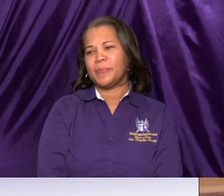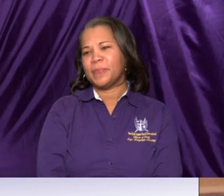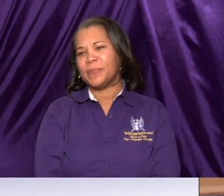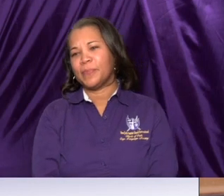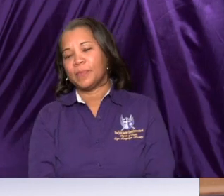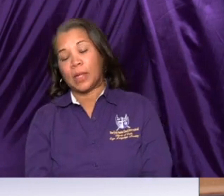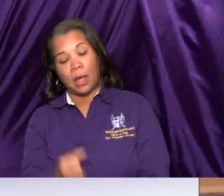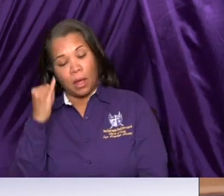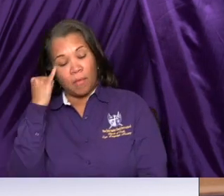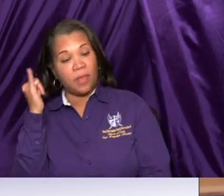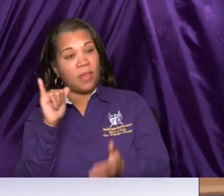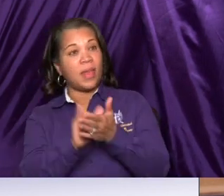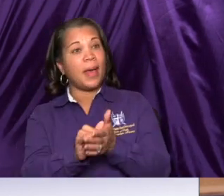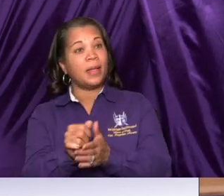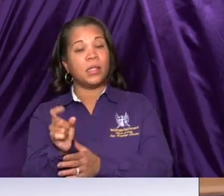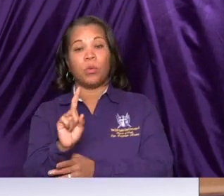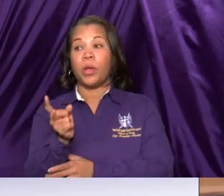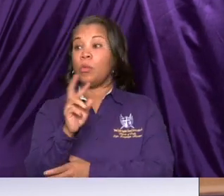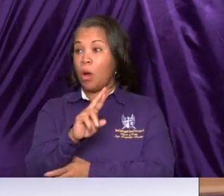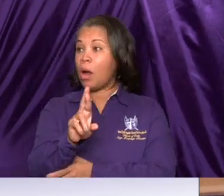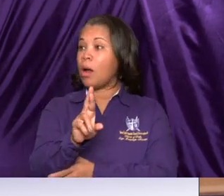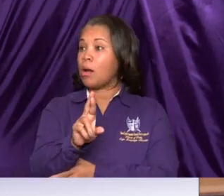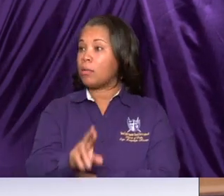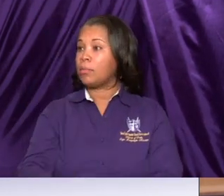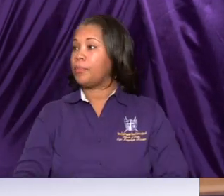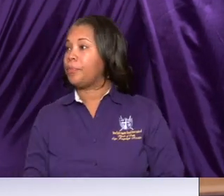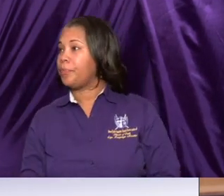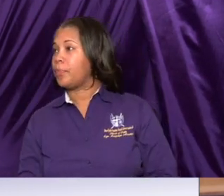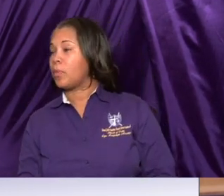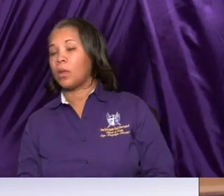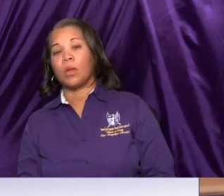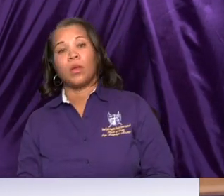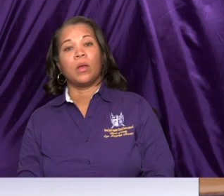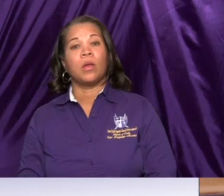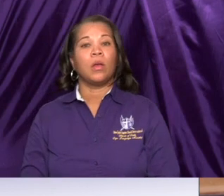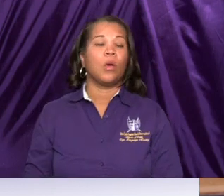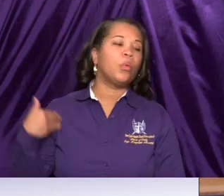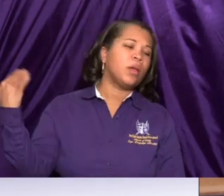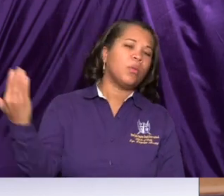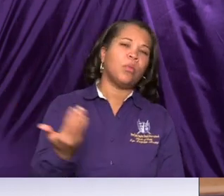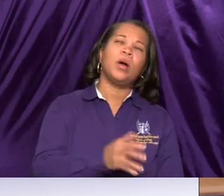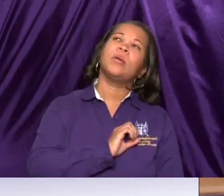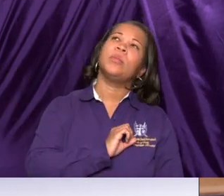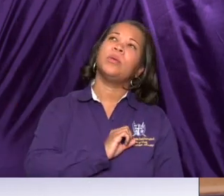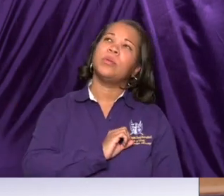And if that's where you are, we welcome you into the marvelous light.